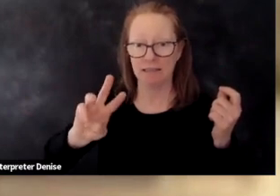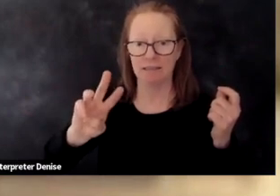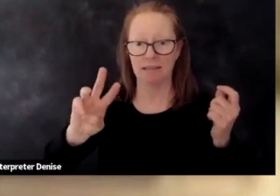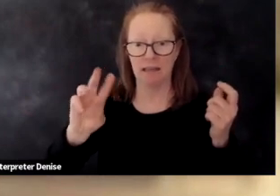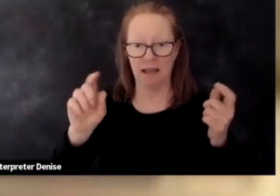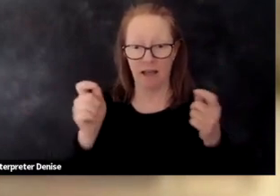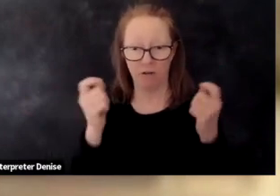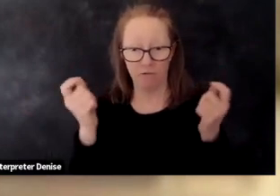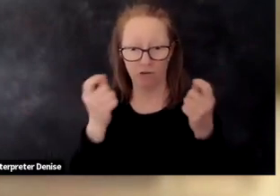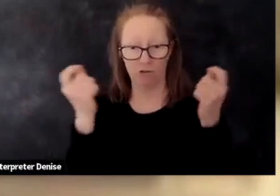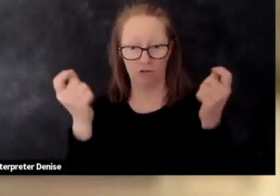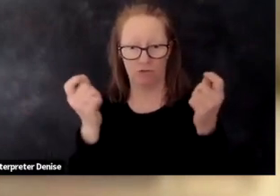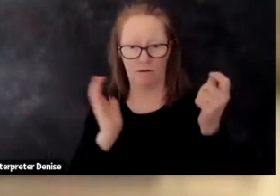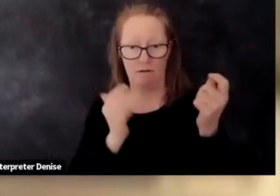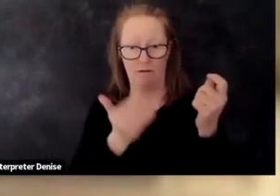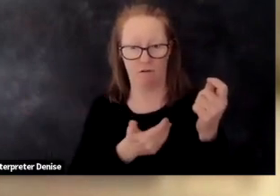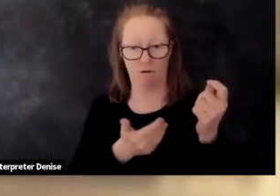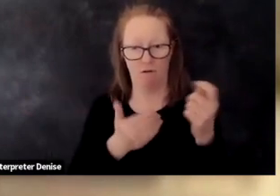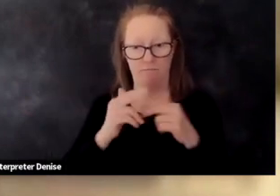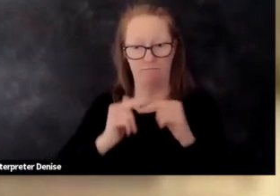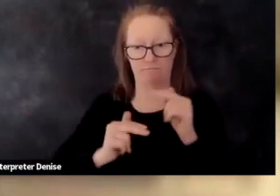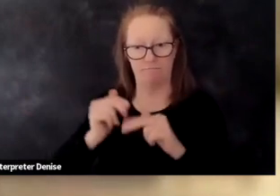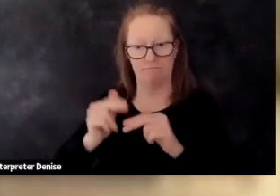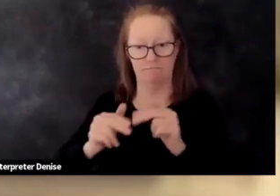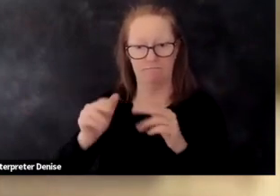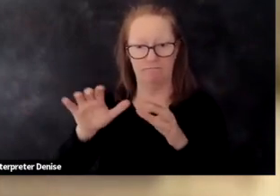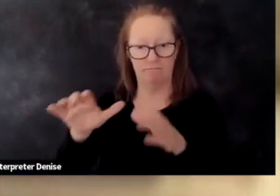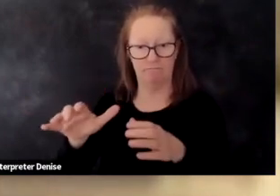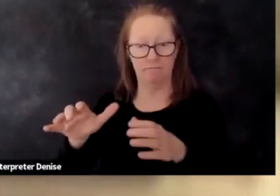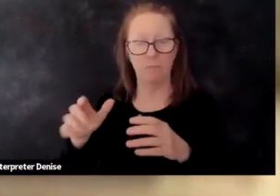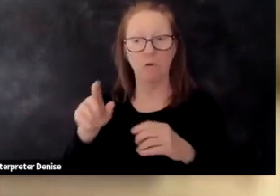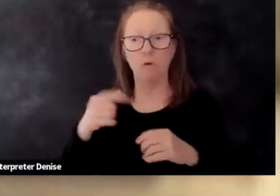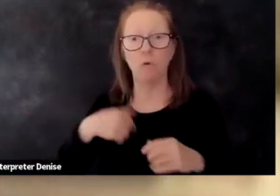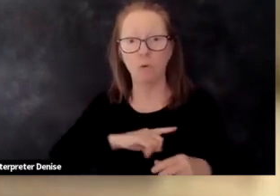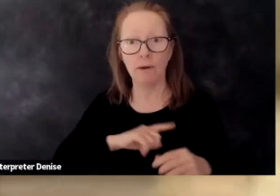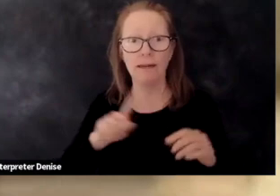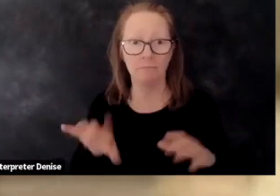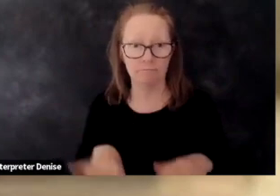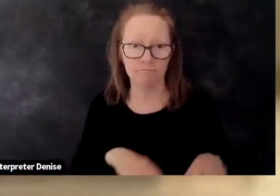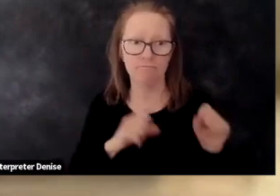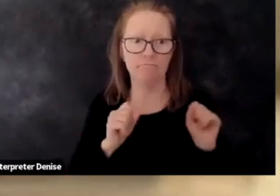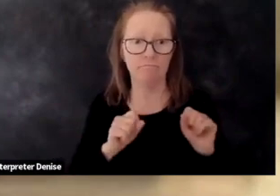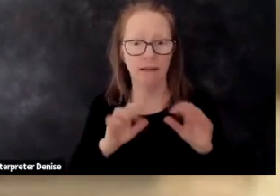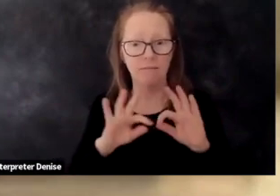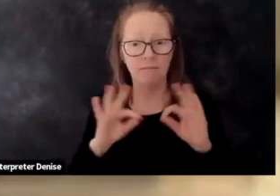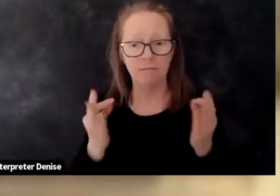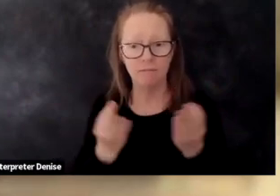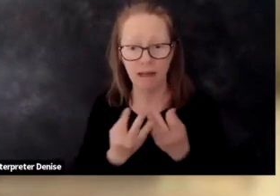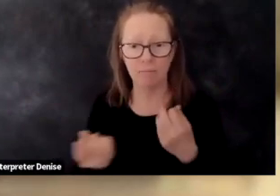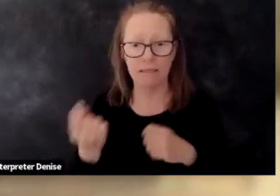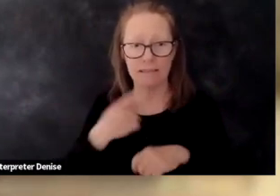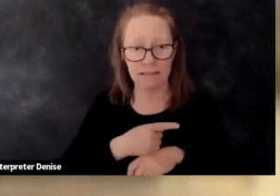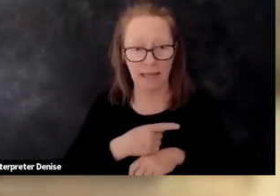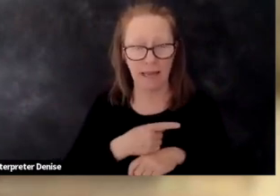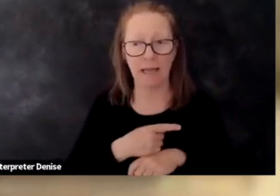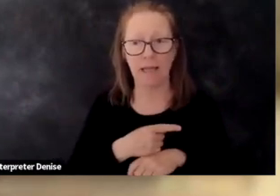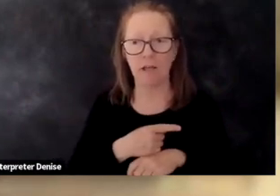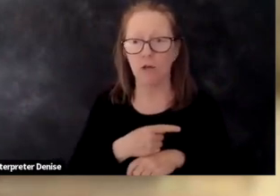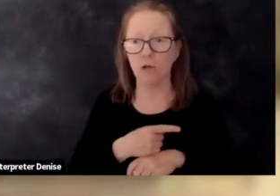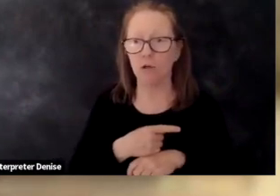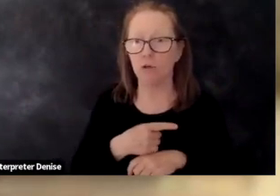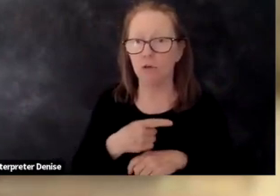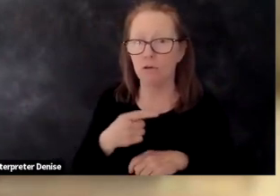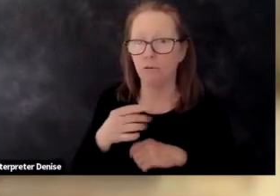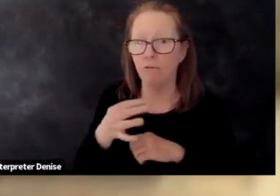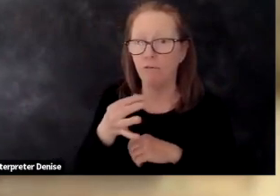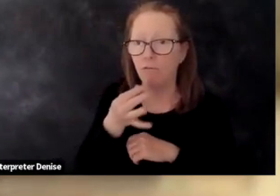to put in the wind right now that we need to be thinking about doing a CAS Family Day early in the fall